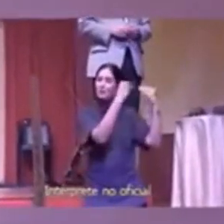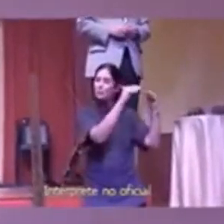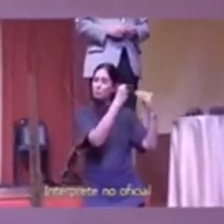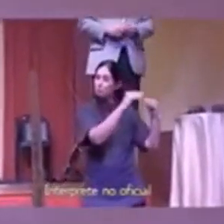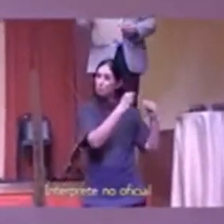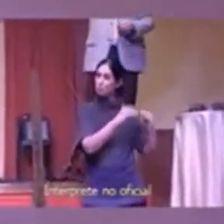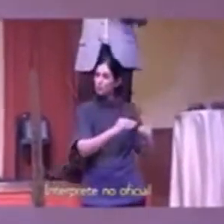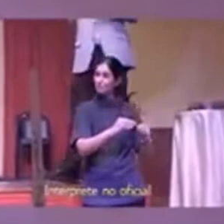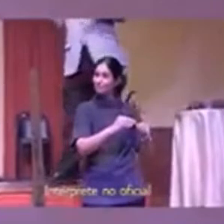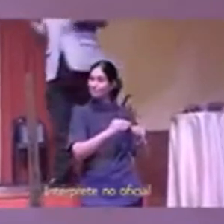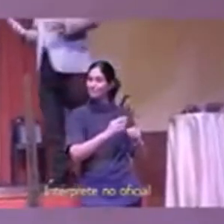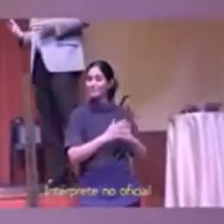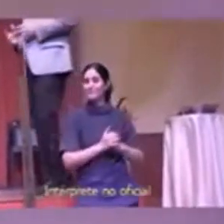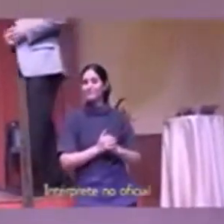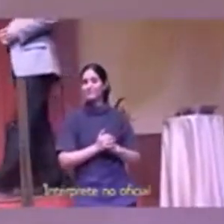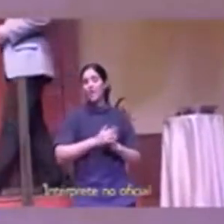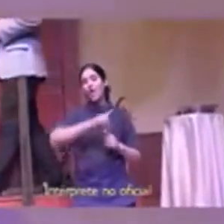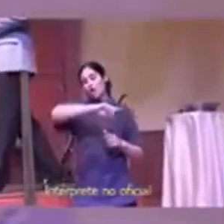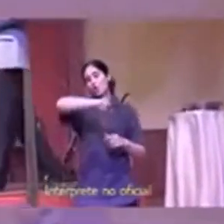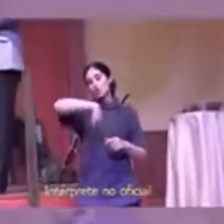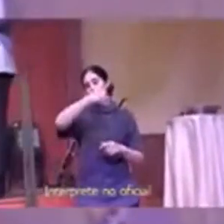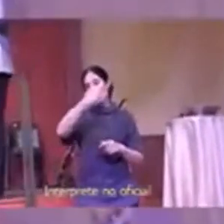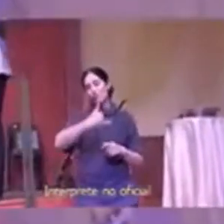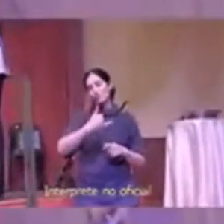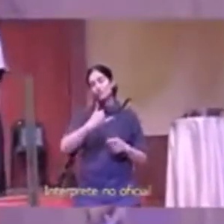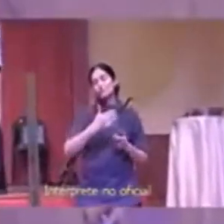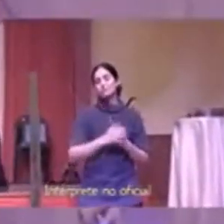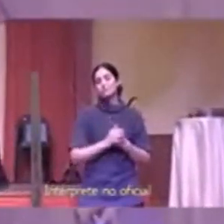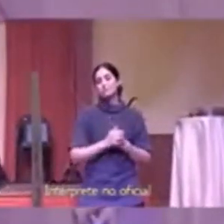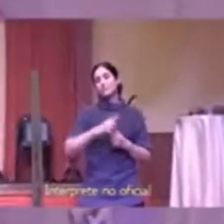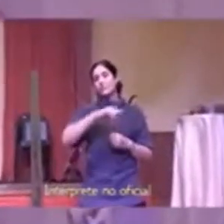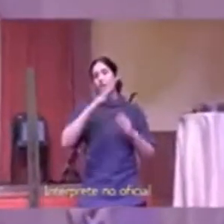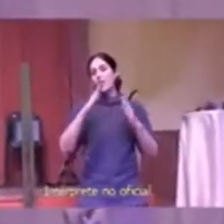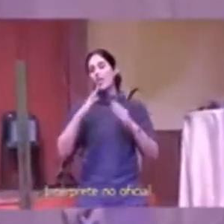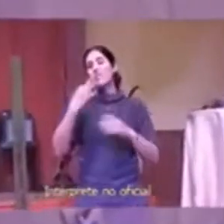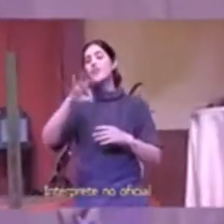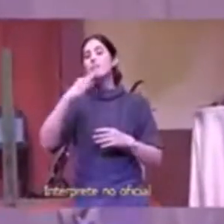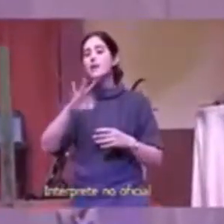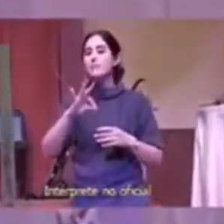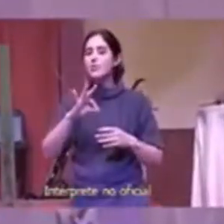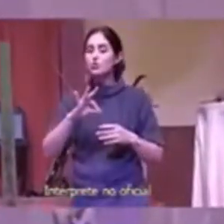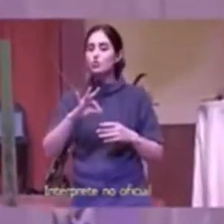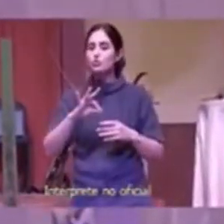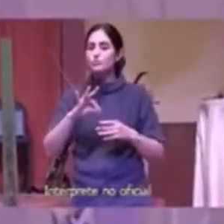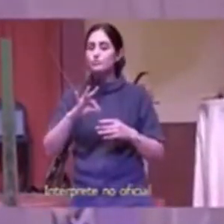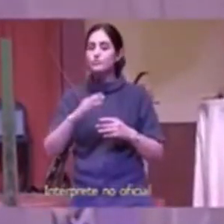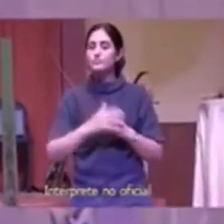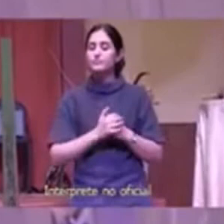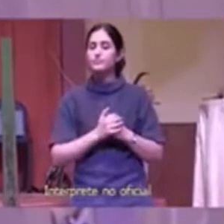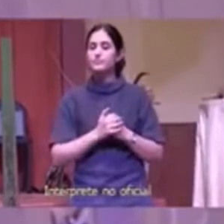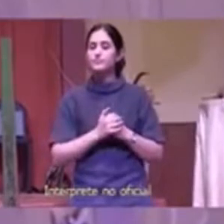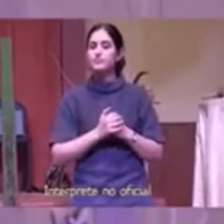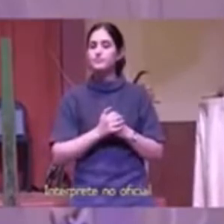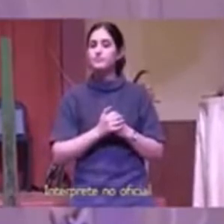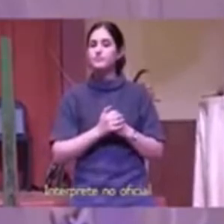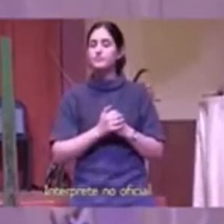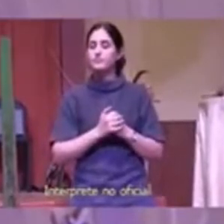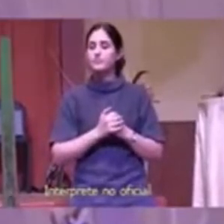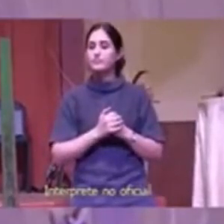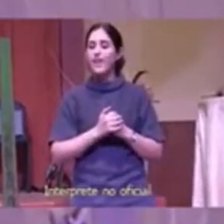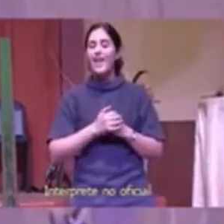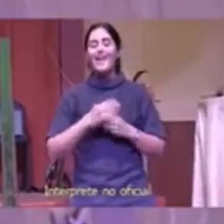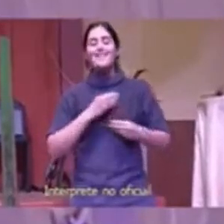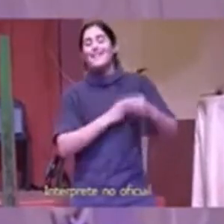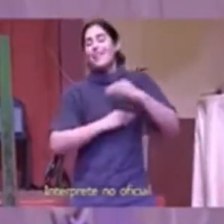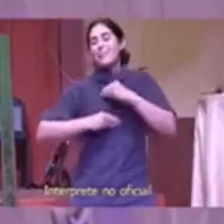está contaminado. We as a church. Nosotros como iglesia. Have a heart for this poor community. Tenemos un corazón para esa